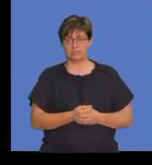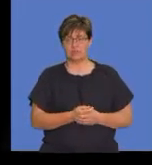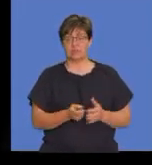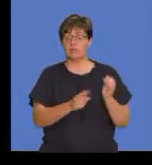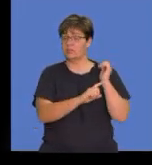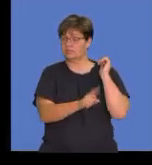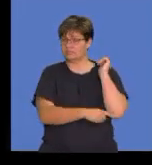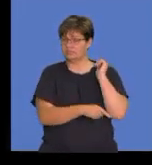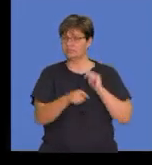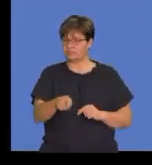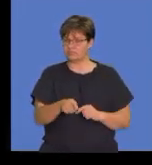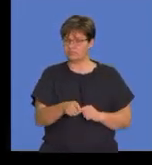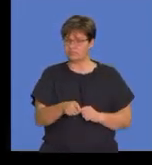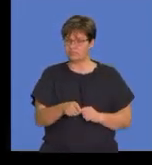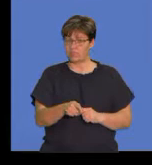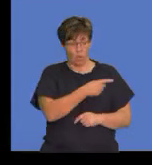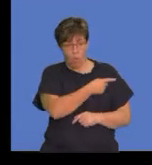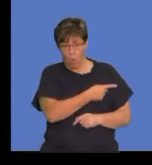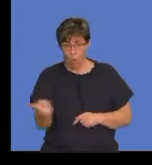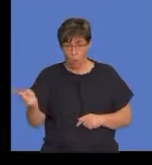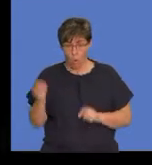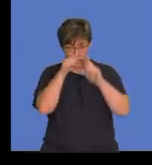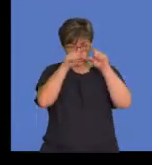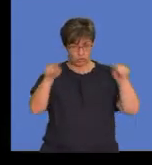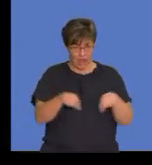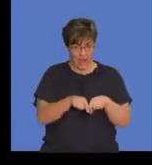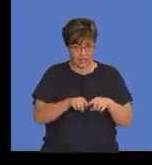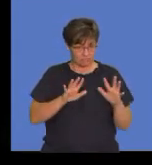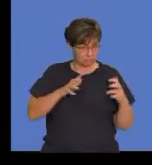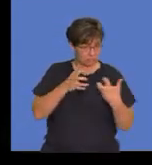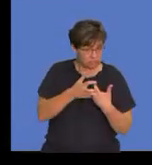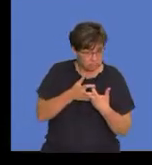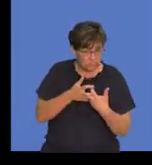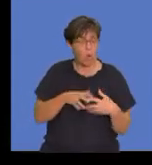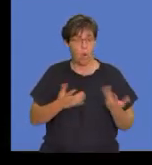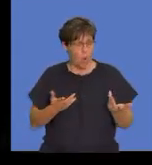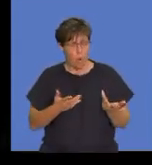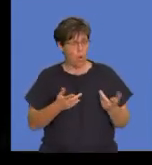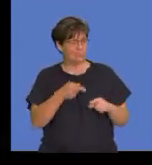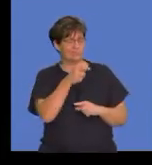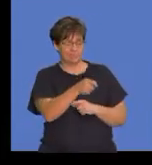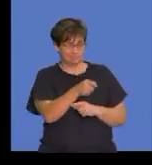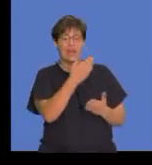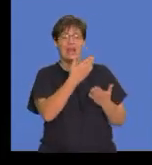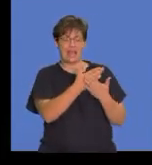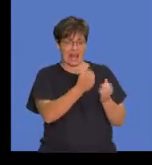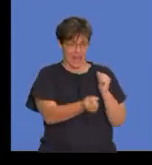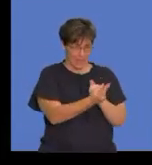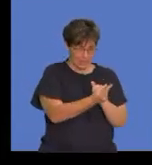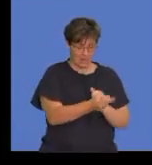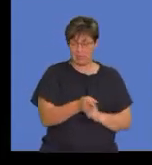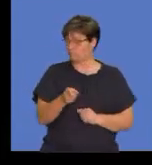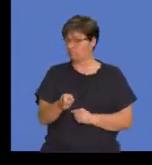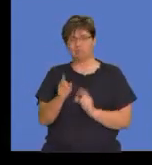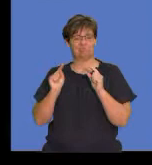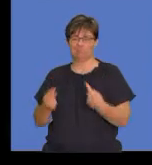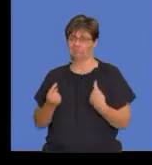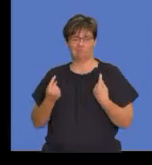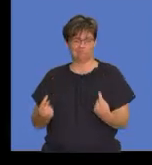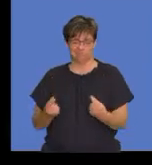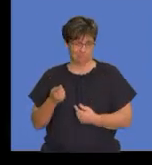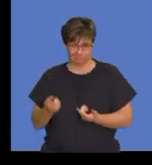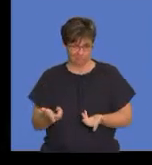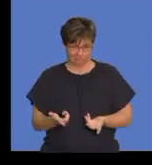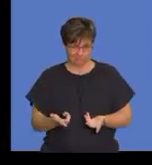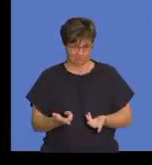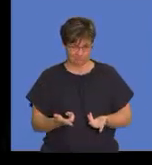lastly, is this true for all triangles? So are there special triangles where this can be done, where I can find one side,